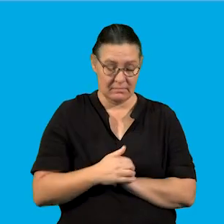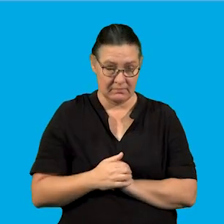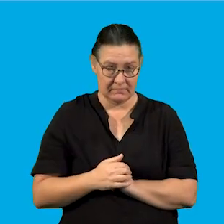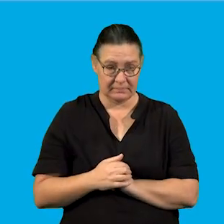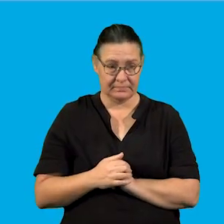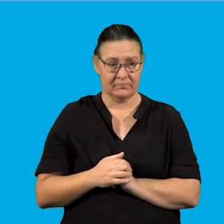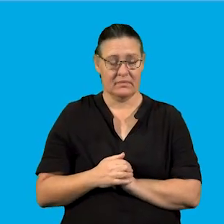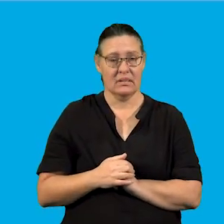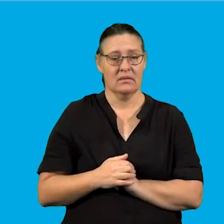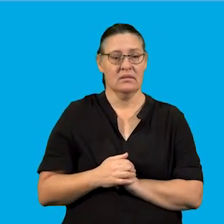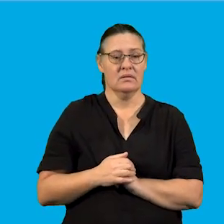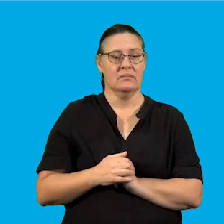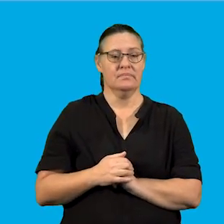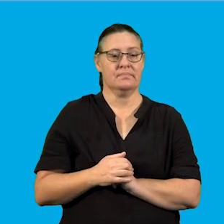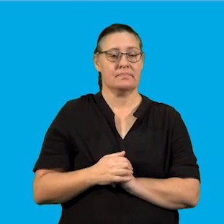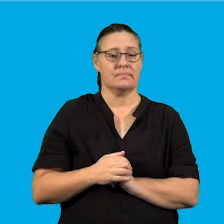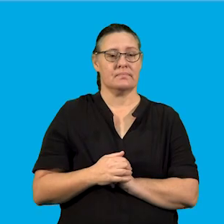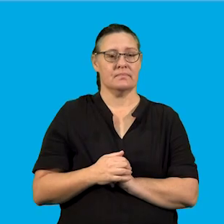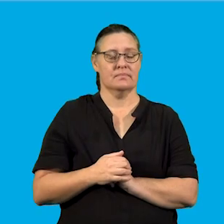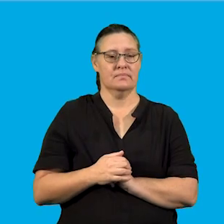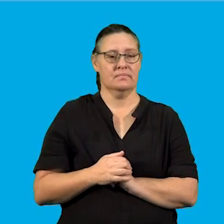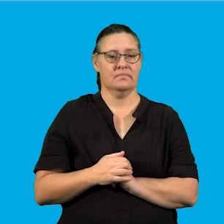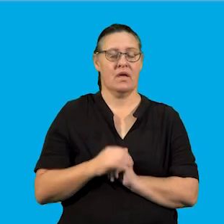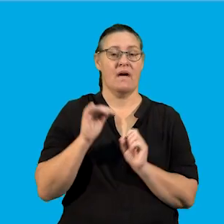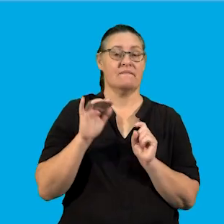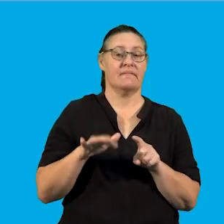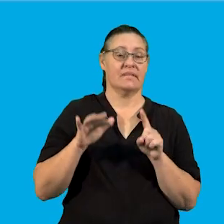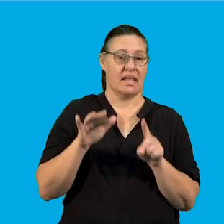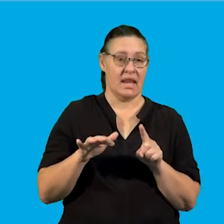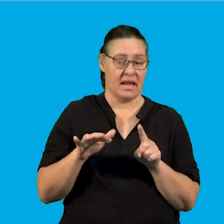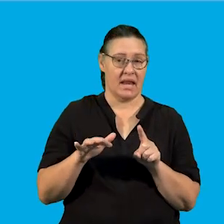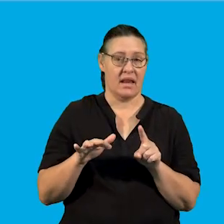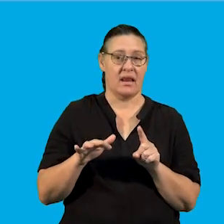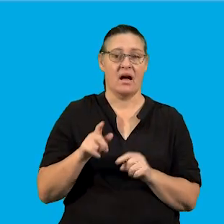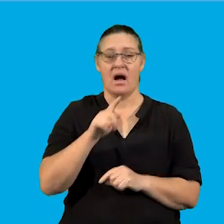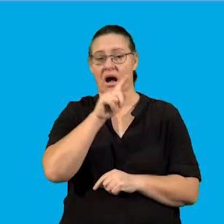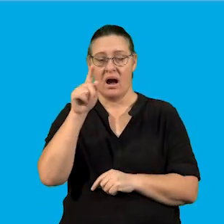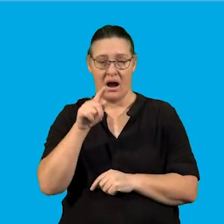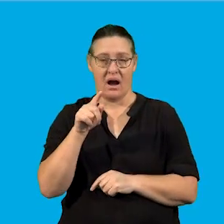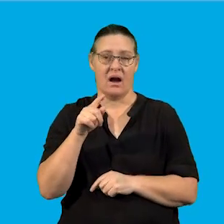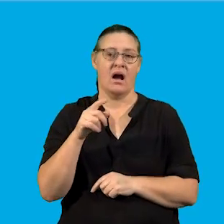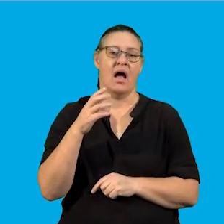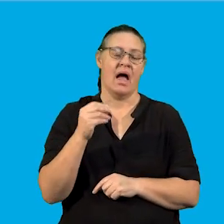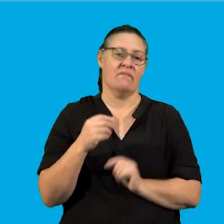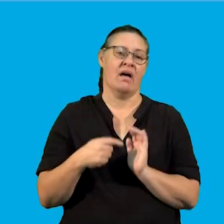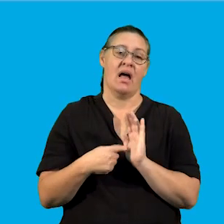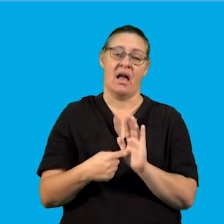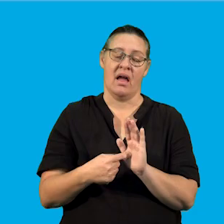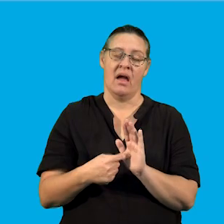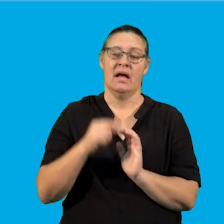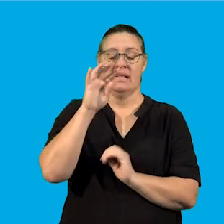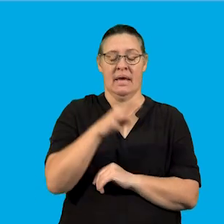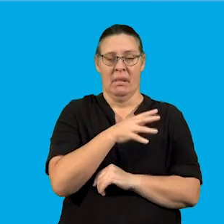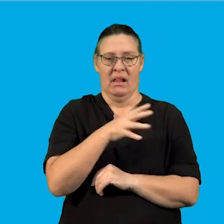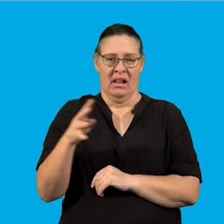here we have this atomic number here, which is 15, and remember the elements in the